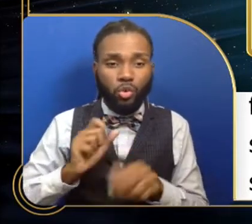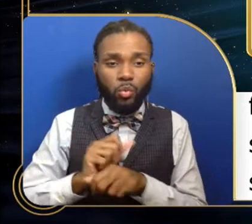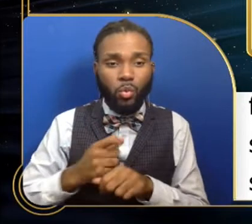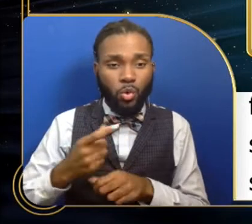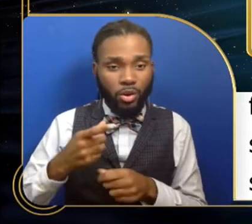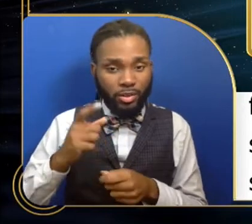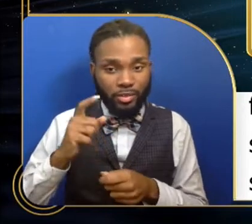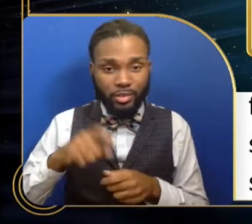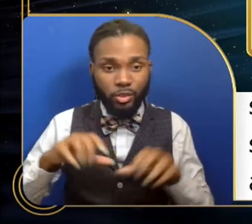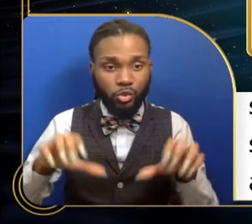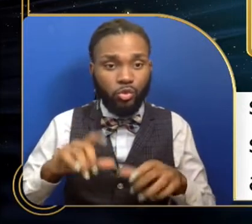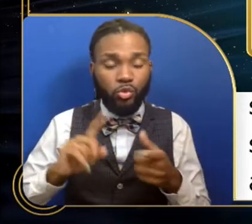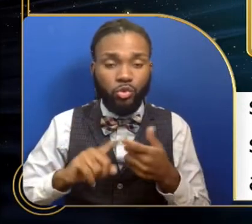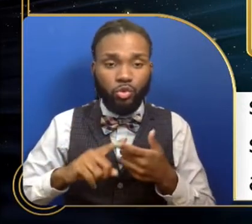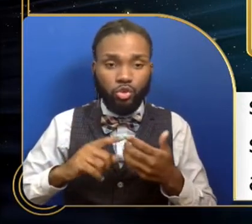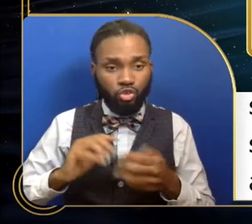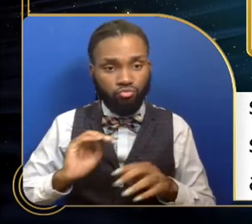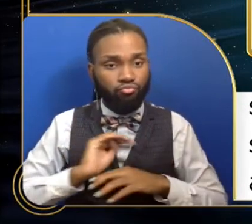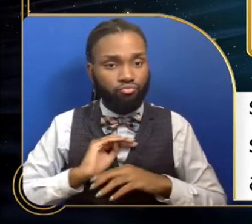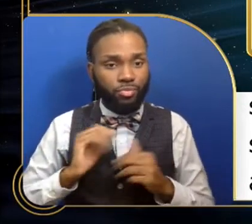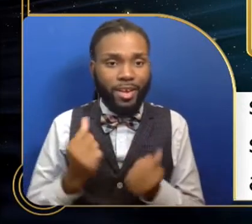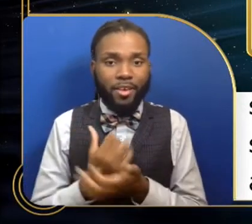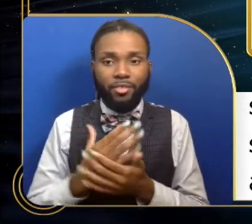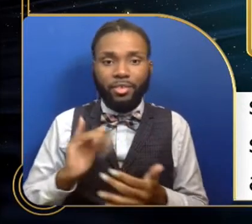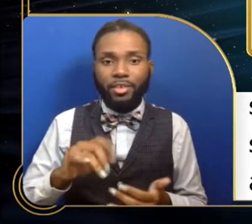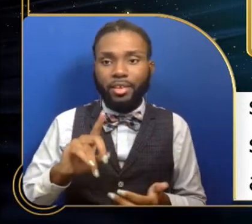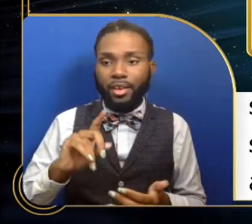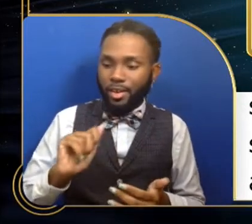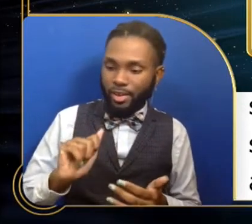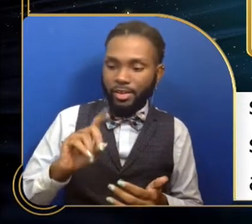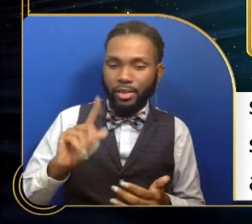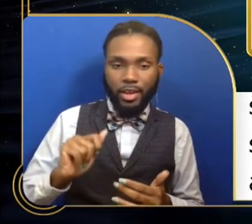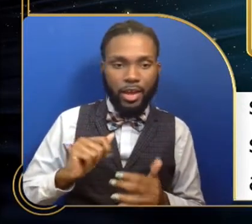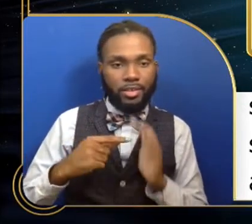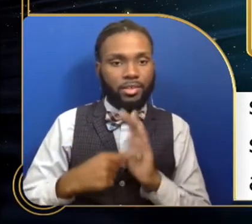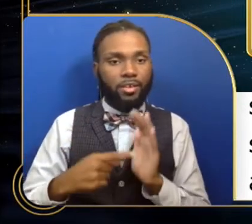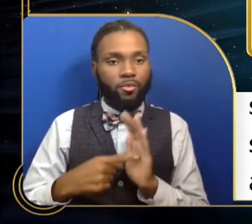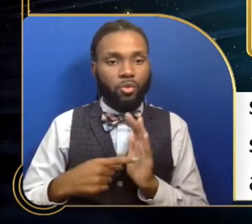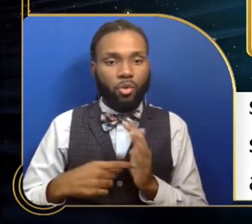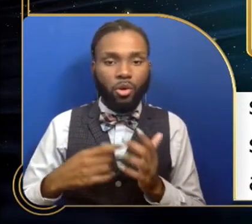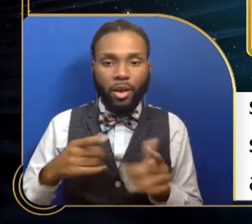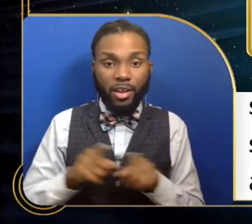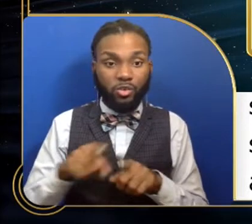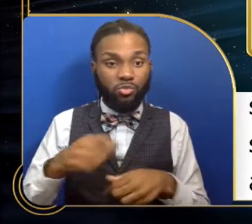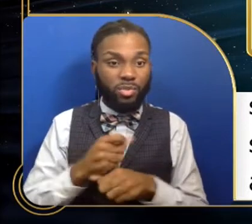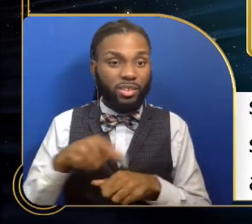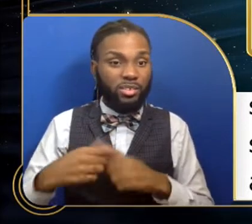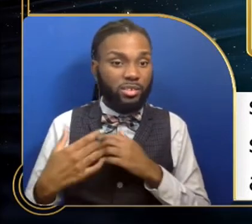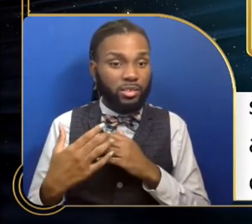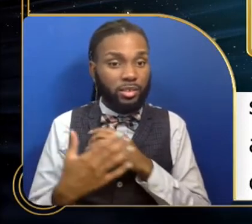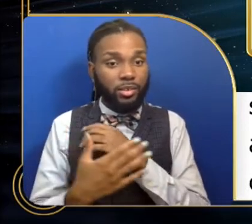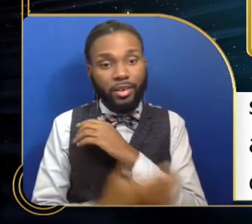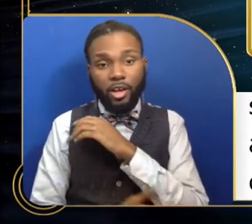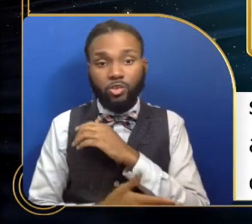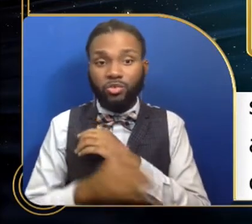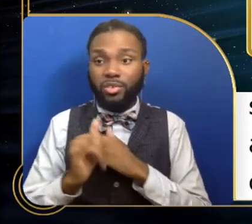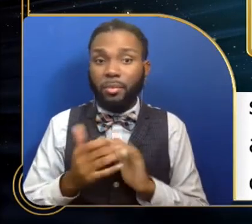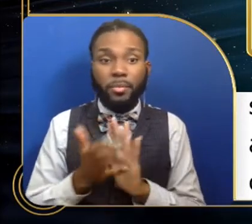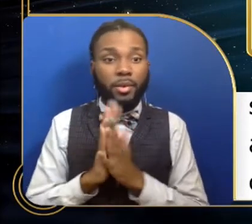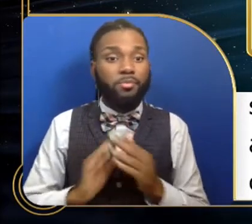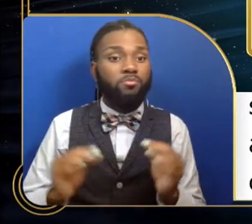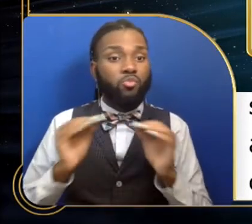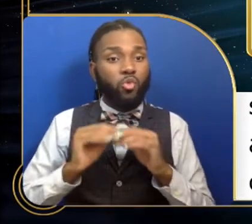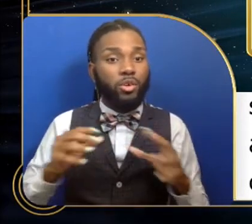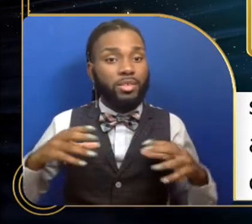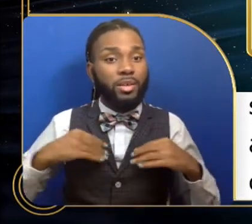the ADA stands for as you make this a country that's more accepting and affirming for